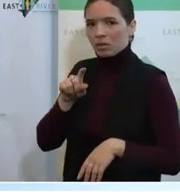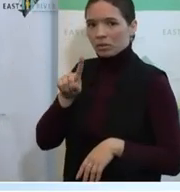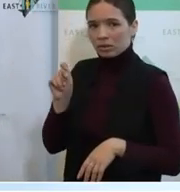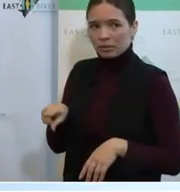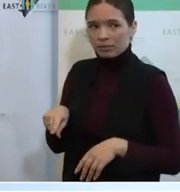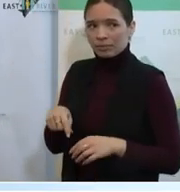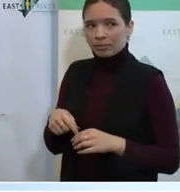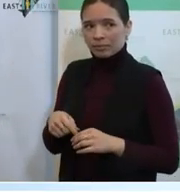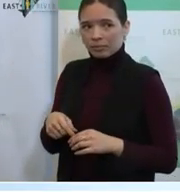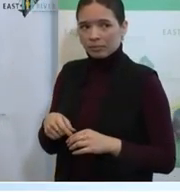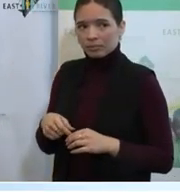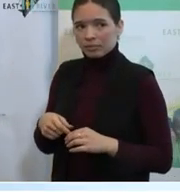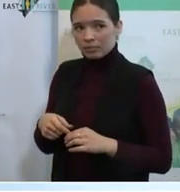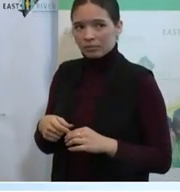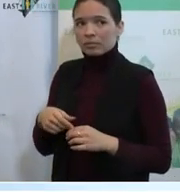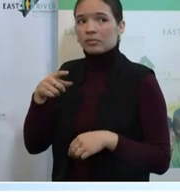stores.